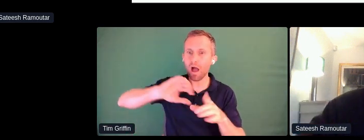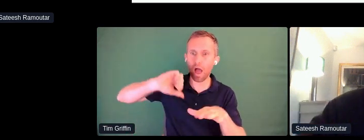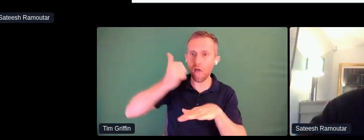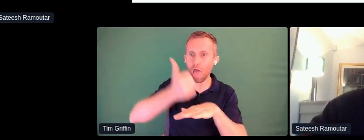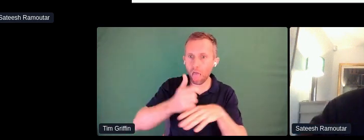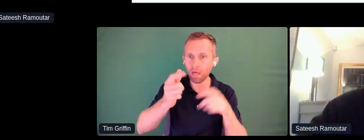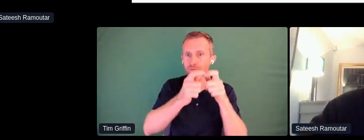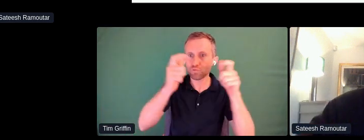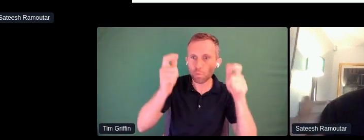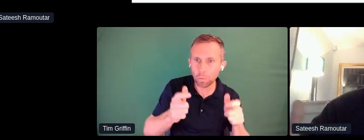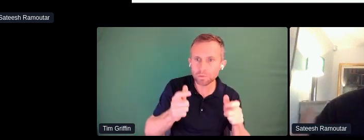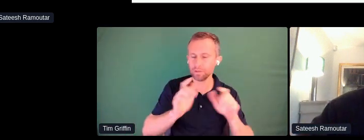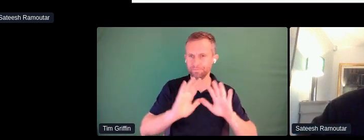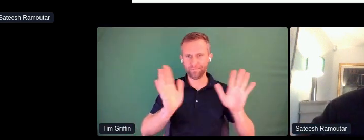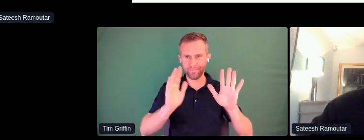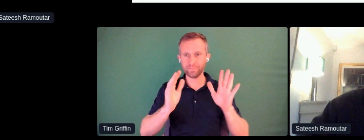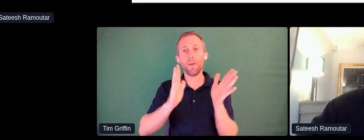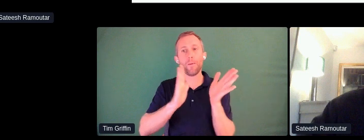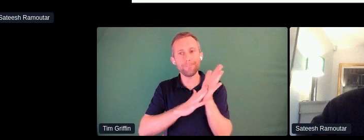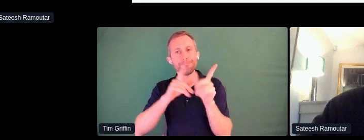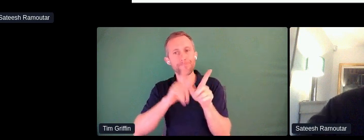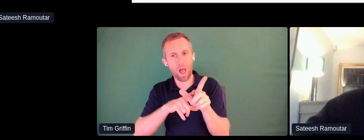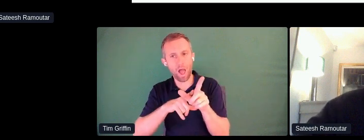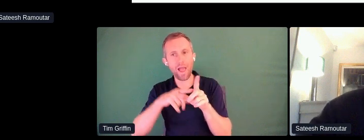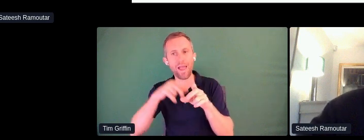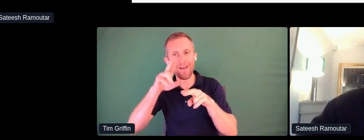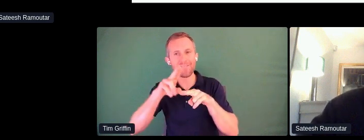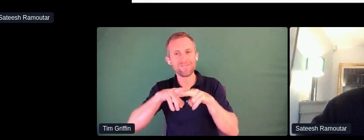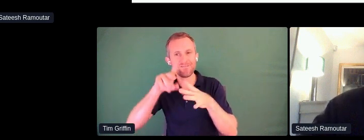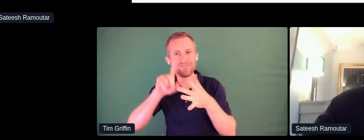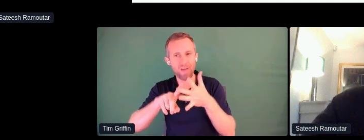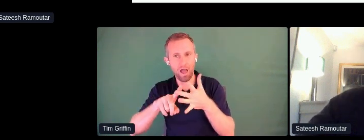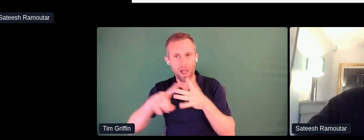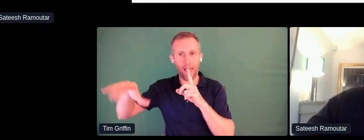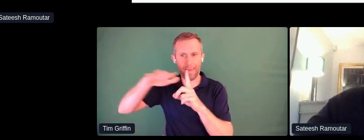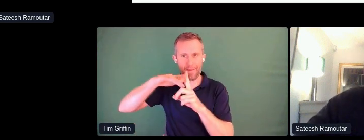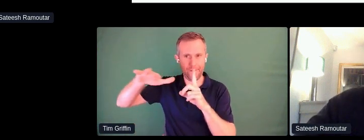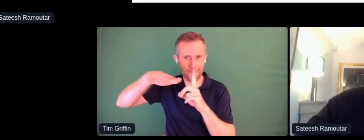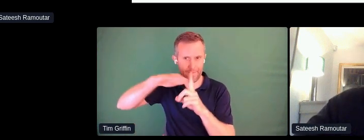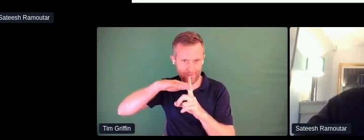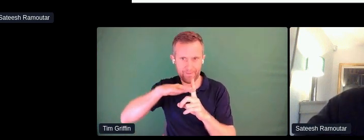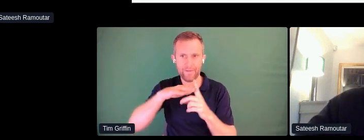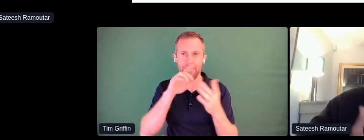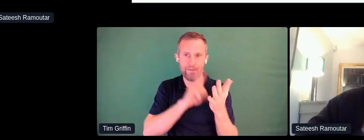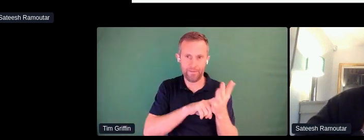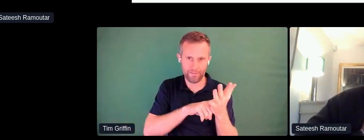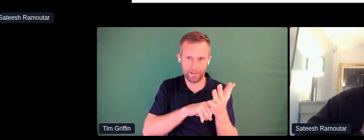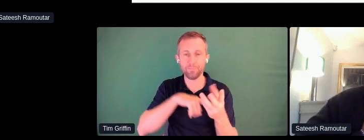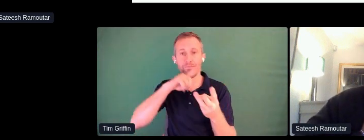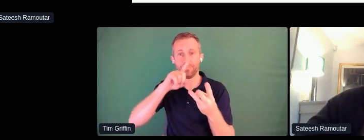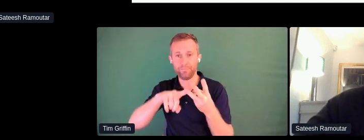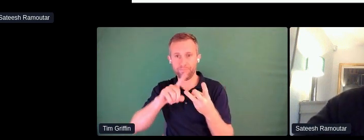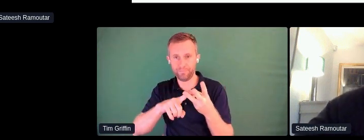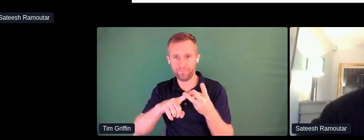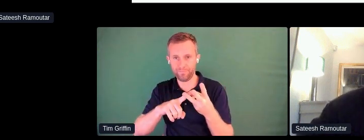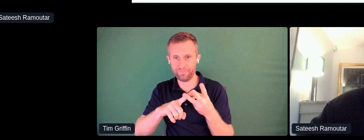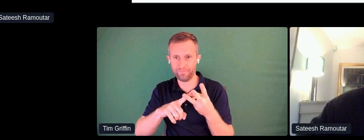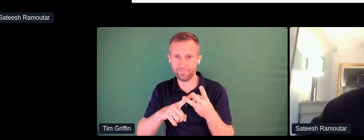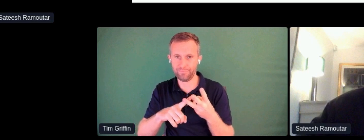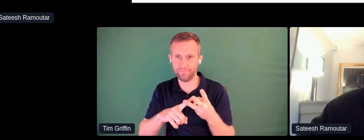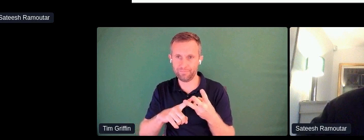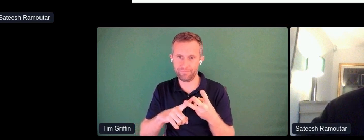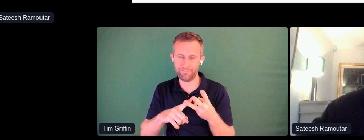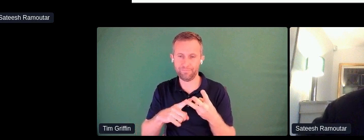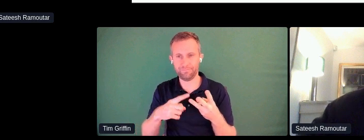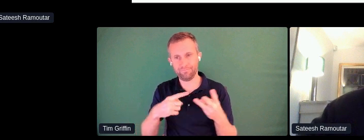SIM card inside and gave him internet access. And the third thing I got him was a loving son, which was me. So I